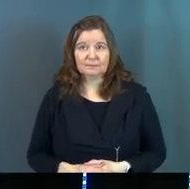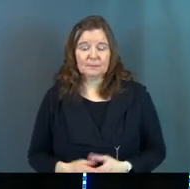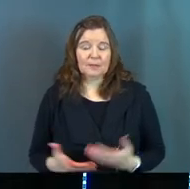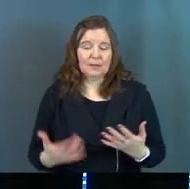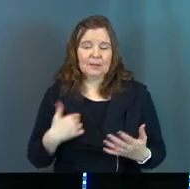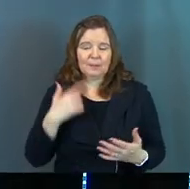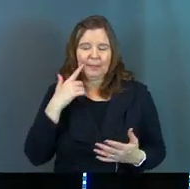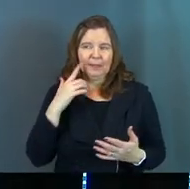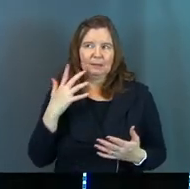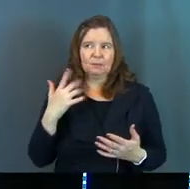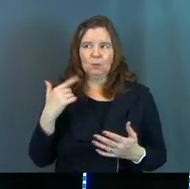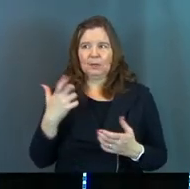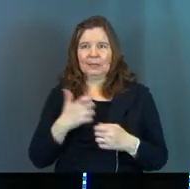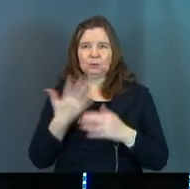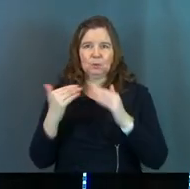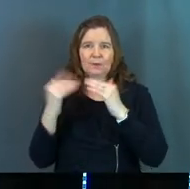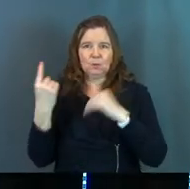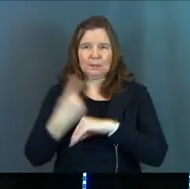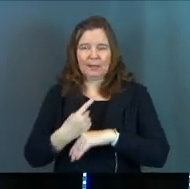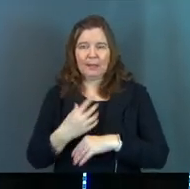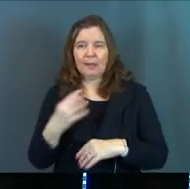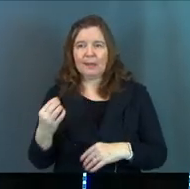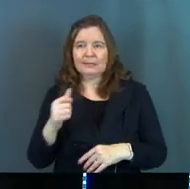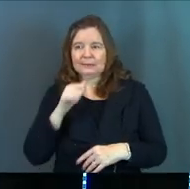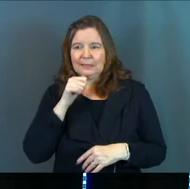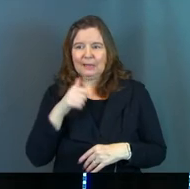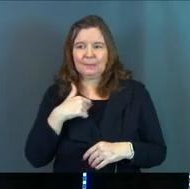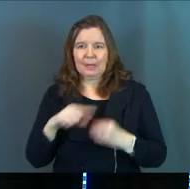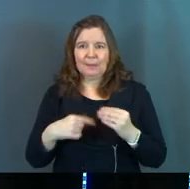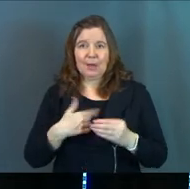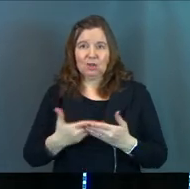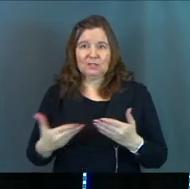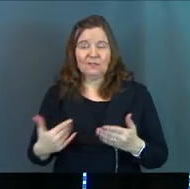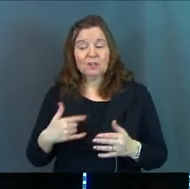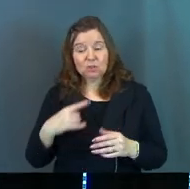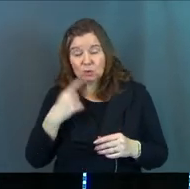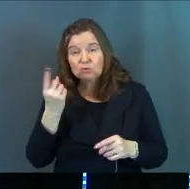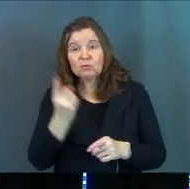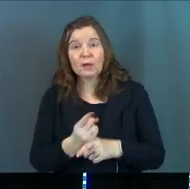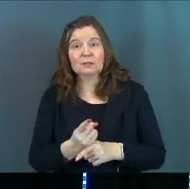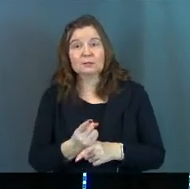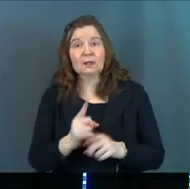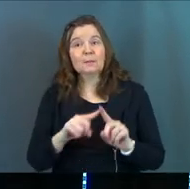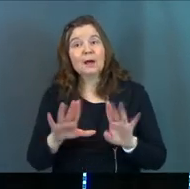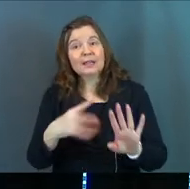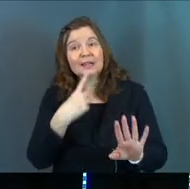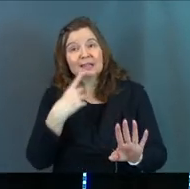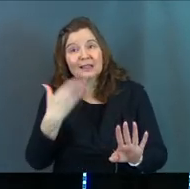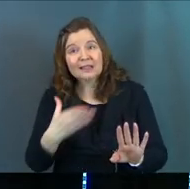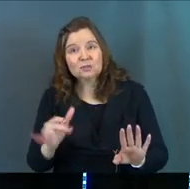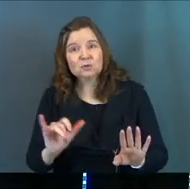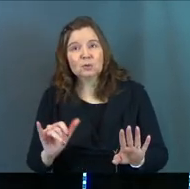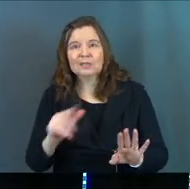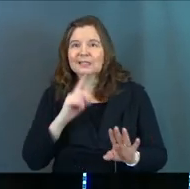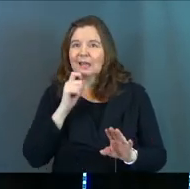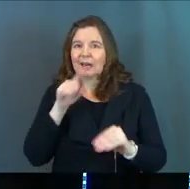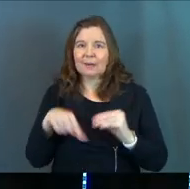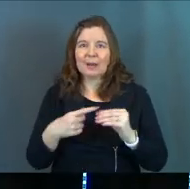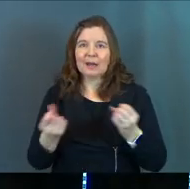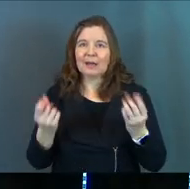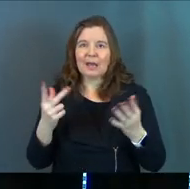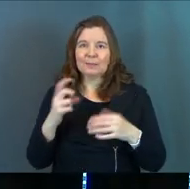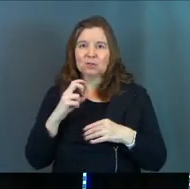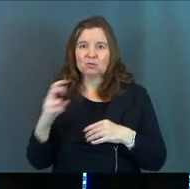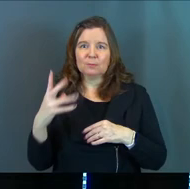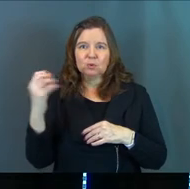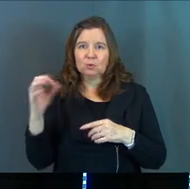You might think, hey, you know, we're going to get to heaven one day and it's not going to be about our stuff. And you're totally right. But can I say this too? It's not going to be about how